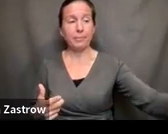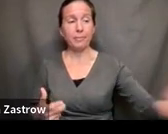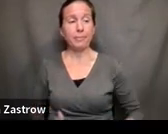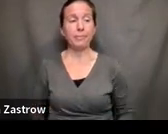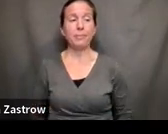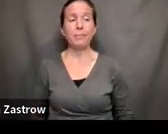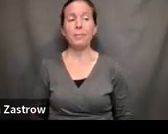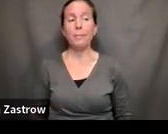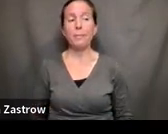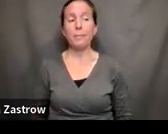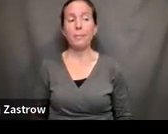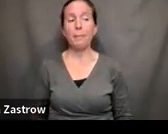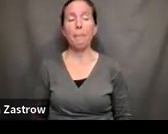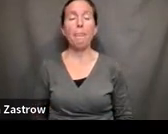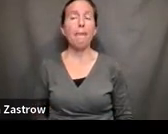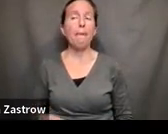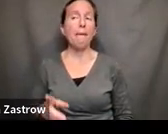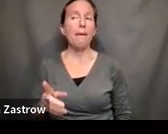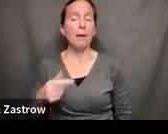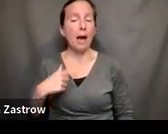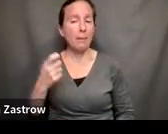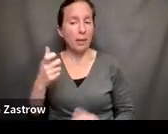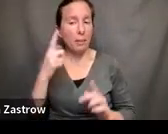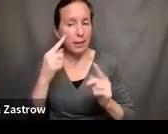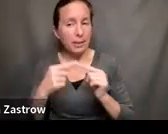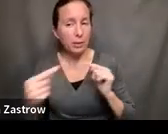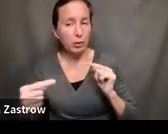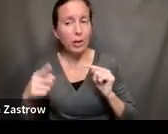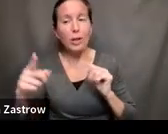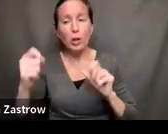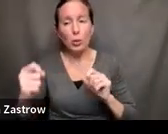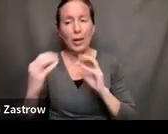I'm going to disagree with you, Diane, and feel free to push back,